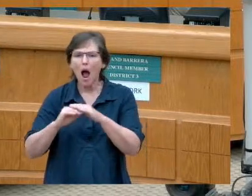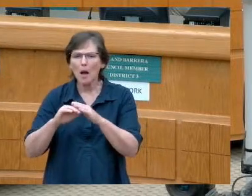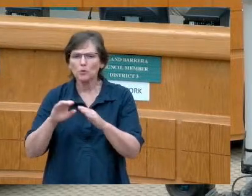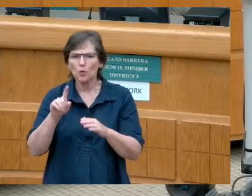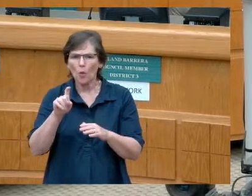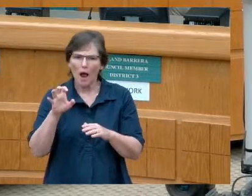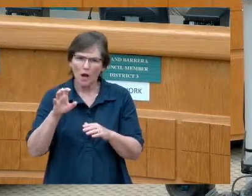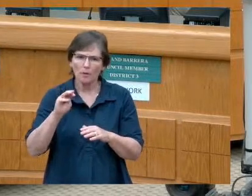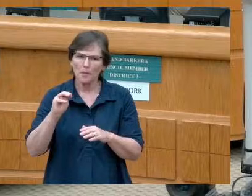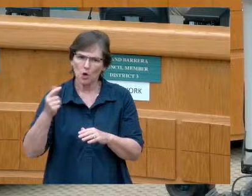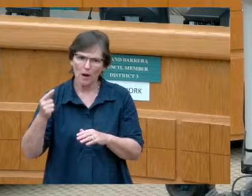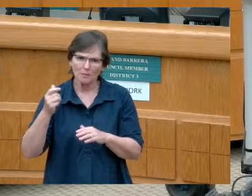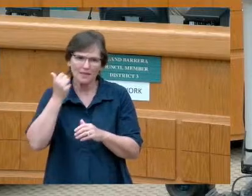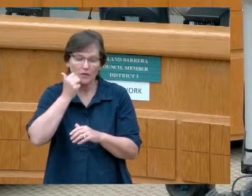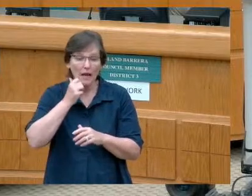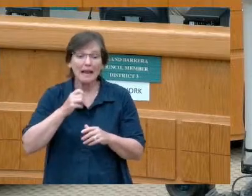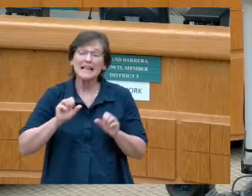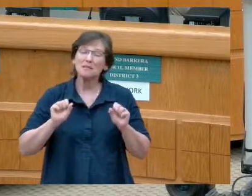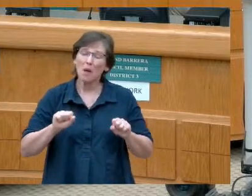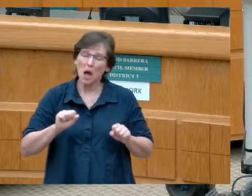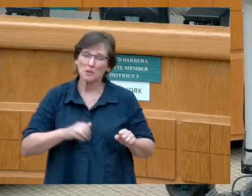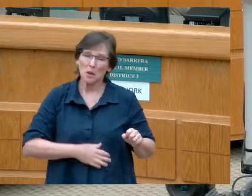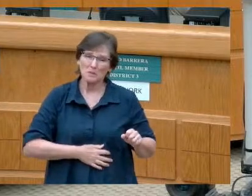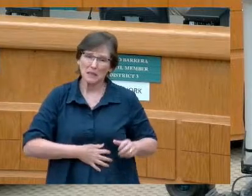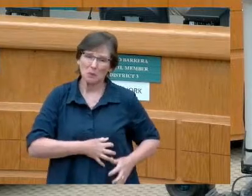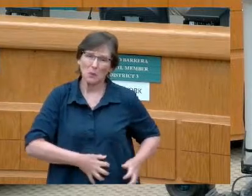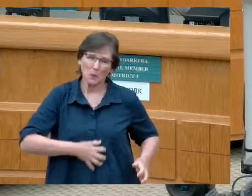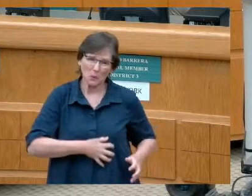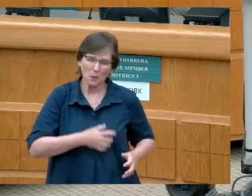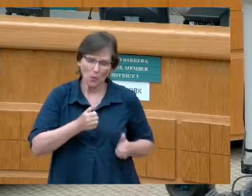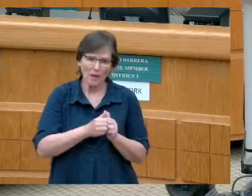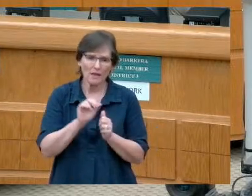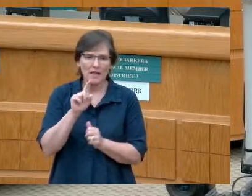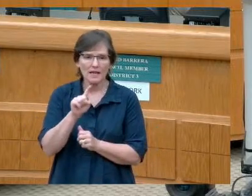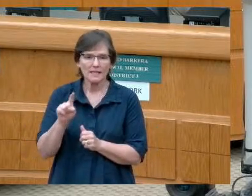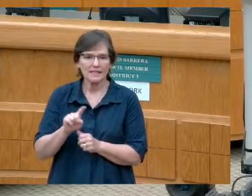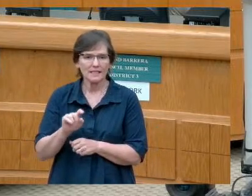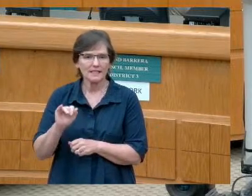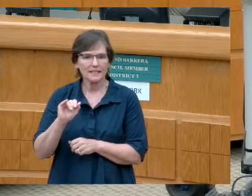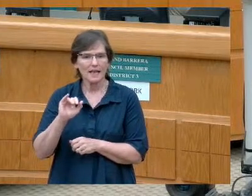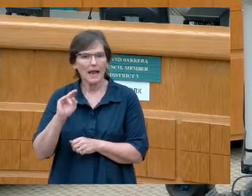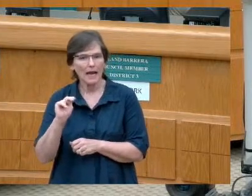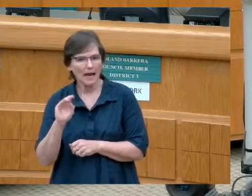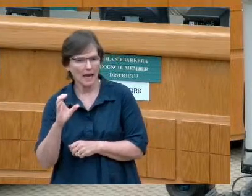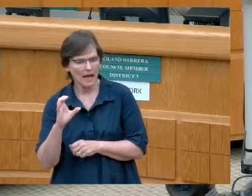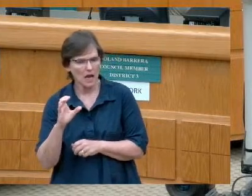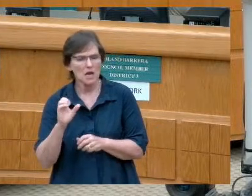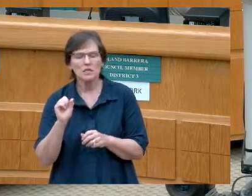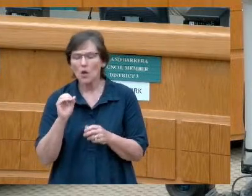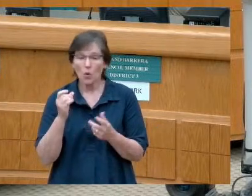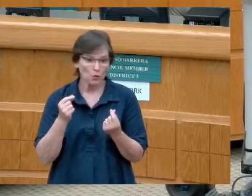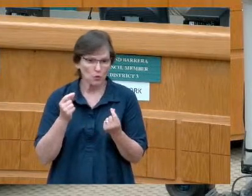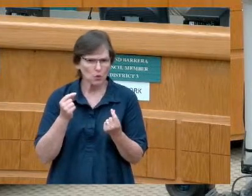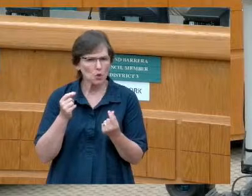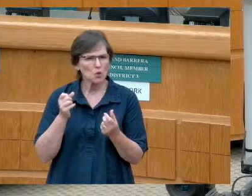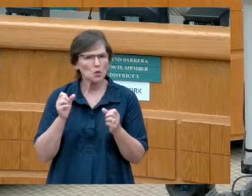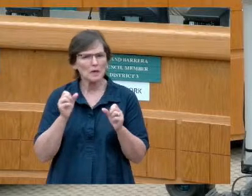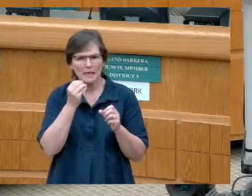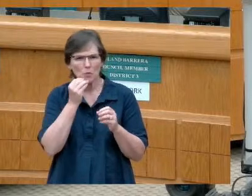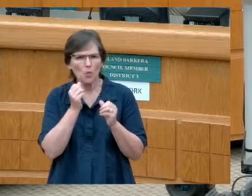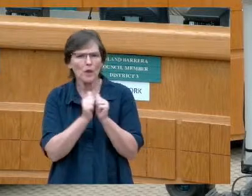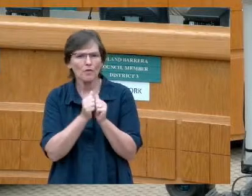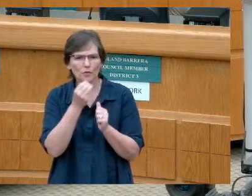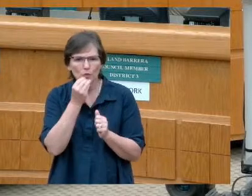can decrease the dose if that happens. Melatonin, it's a slow release. Begin with 0.3 milligrams and increase